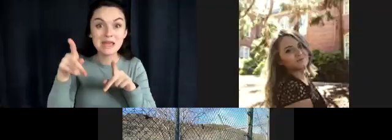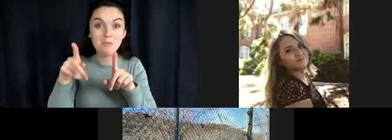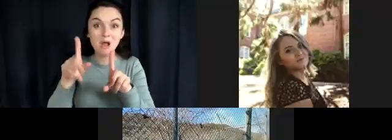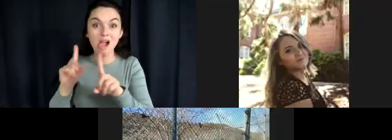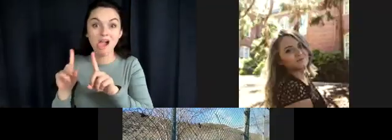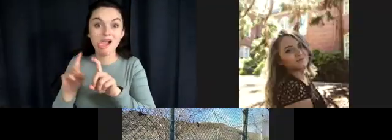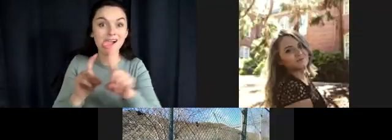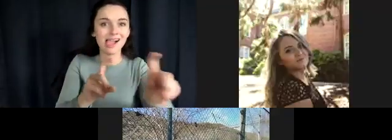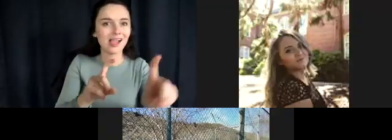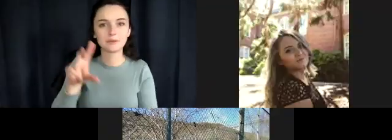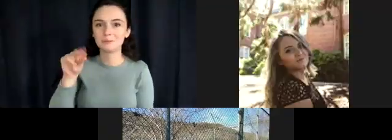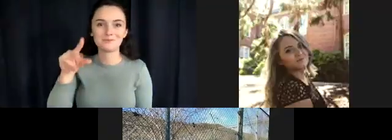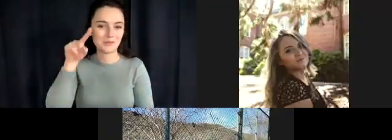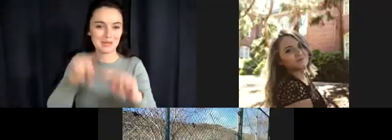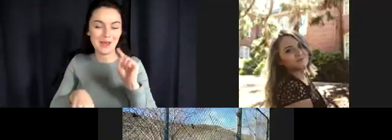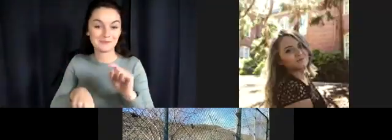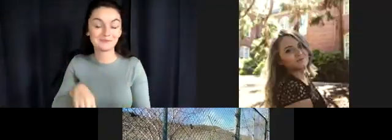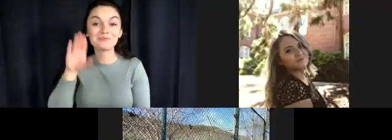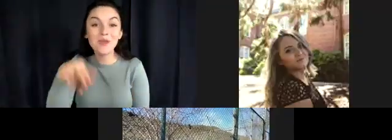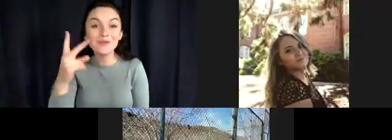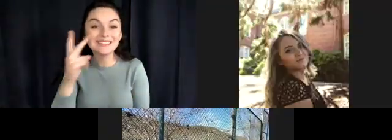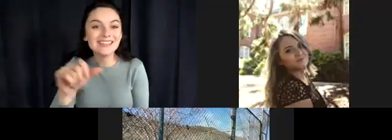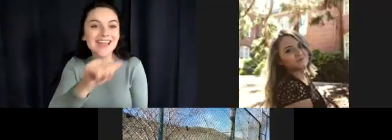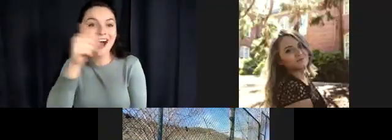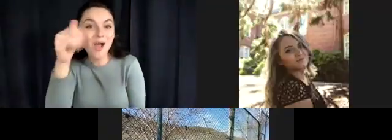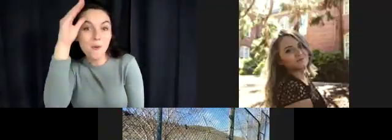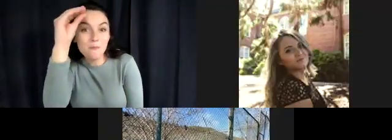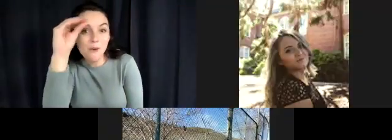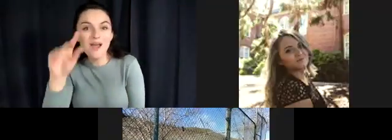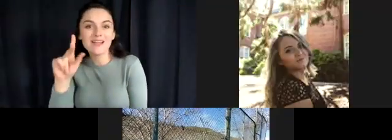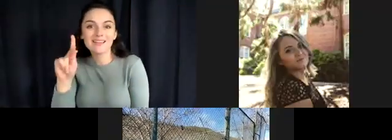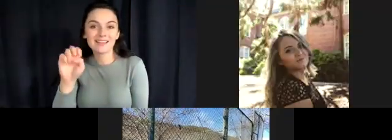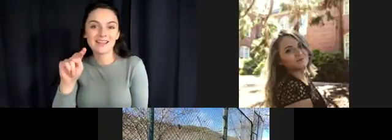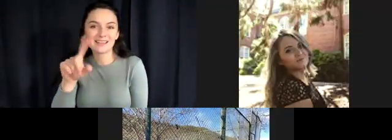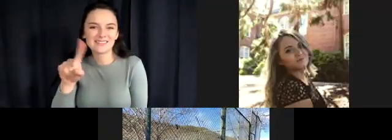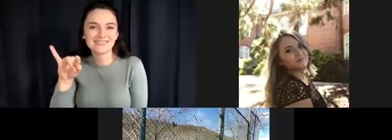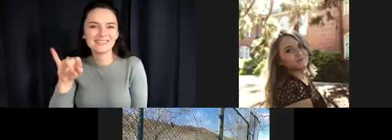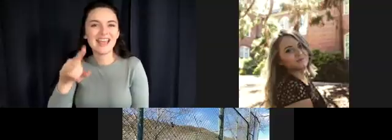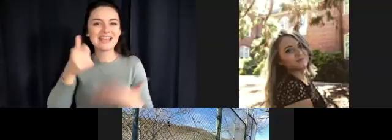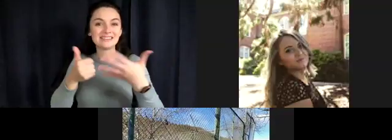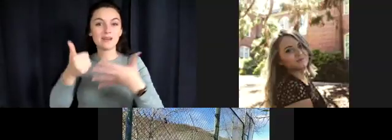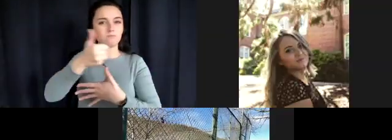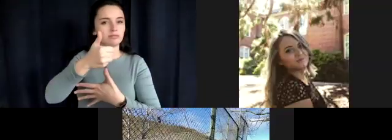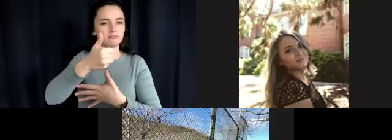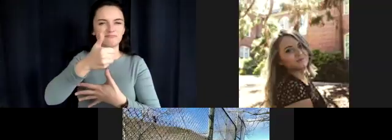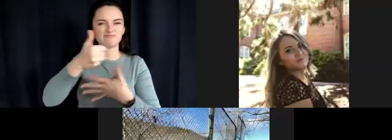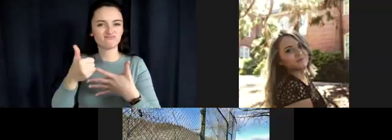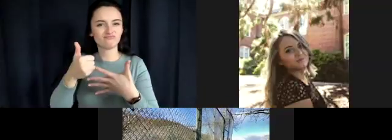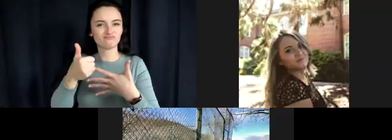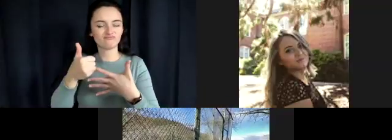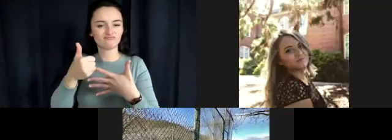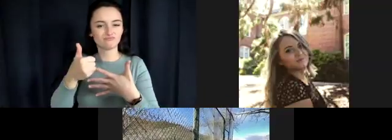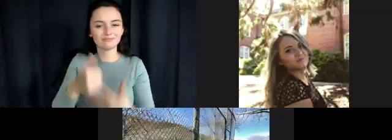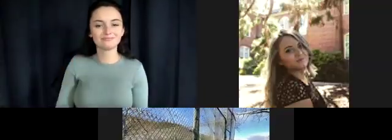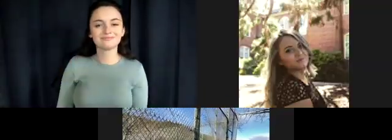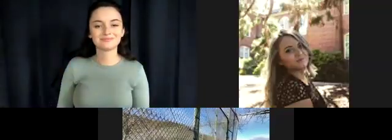He's our other boy, and he's the less dominant boy. Oh, my sweetie. Cute. Yeah, so